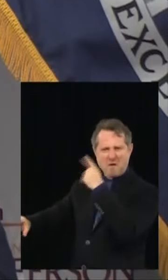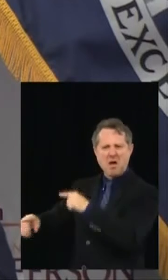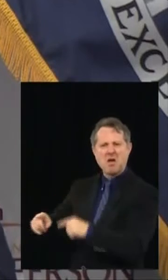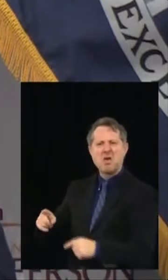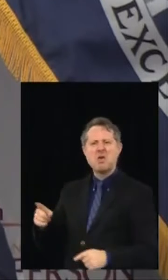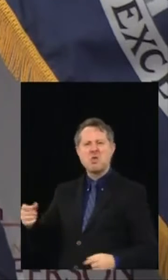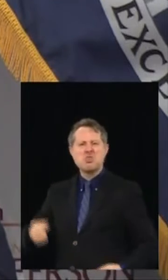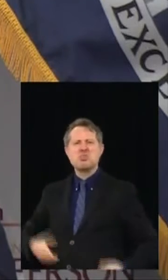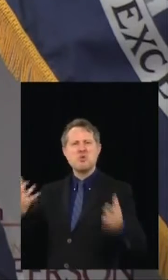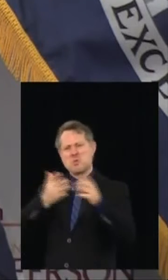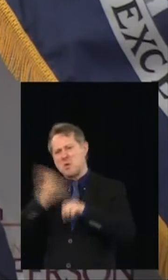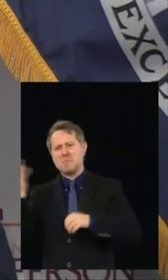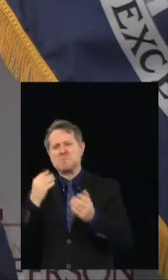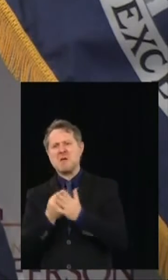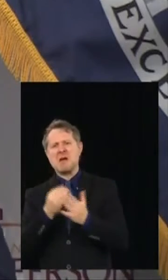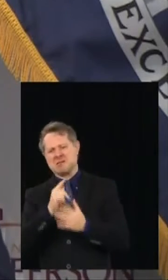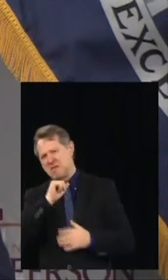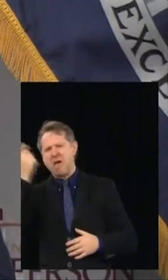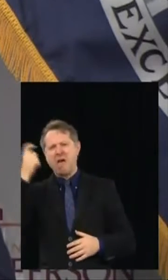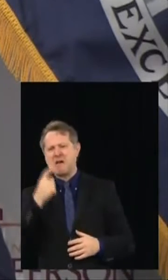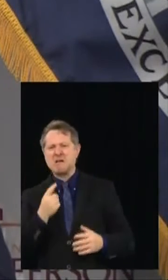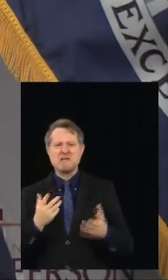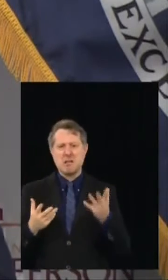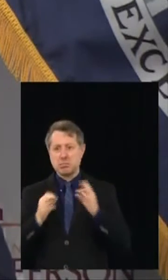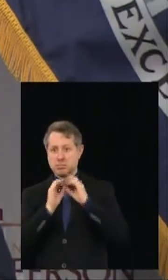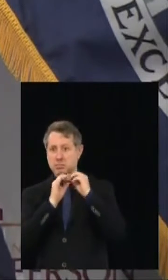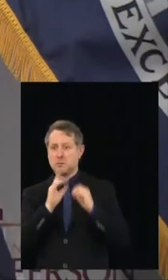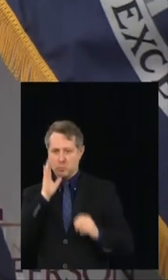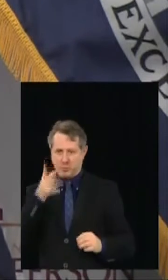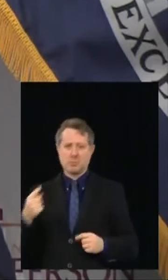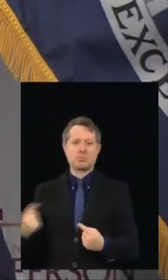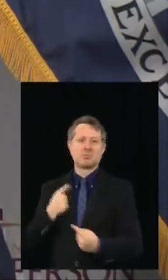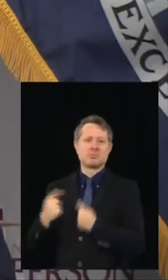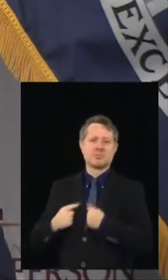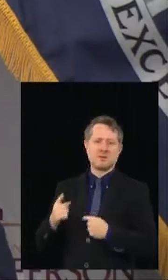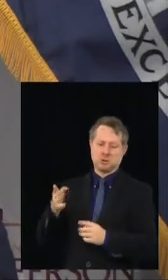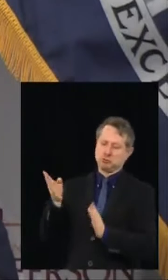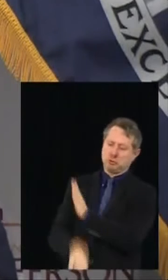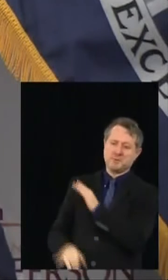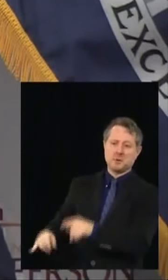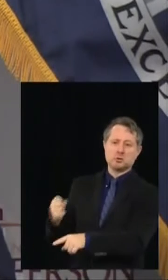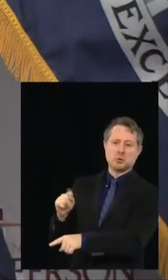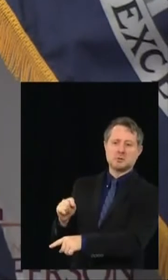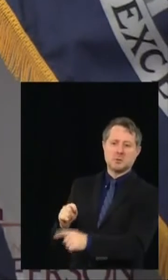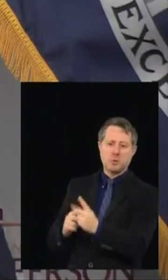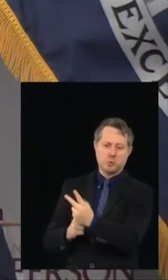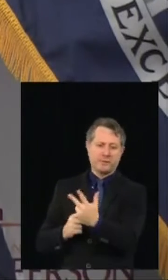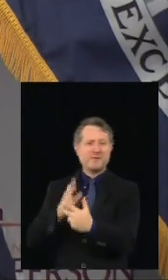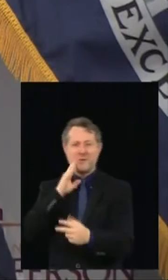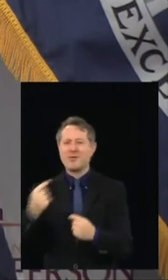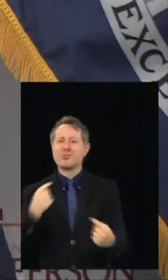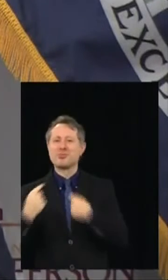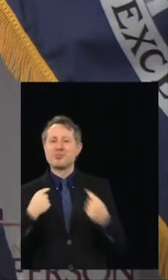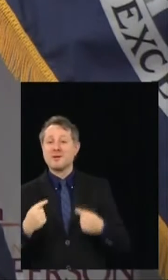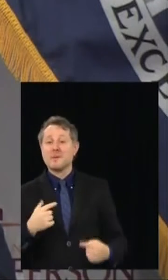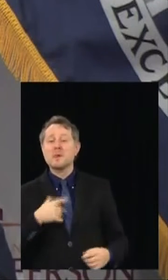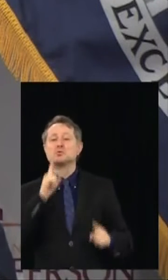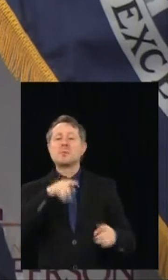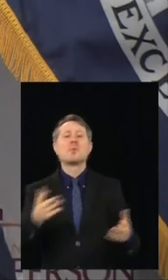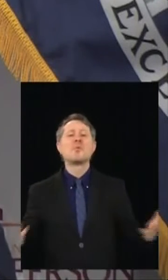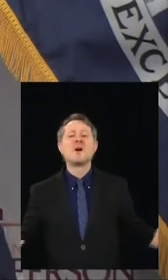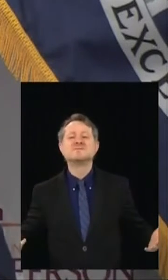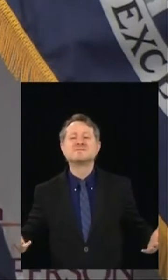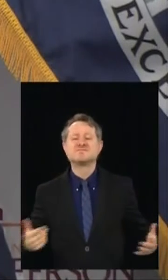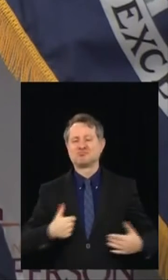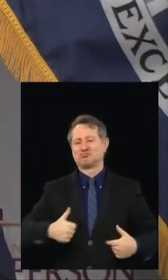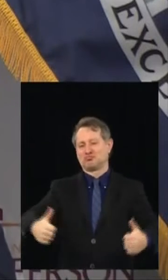money unfairly. That's what they're going to say. They'll get one person or two people. And then I'll say to you, look, we were trying to